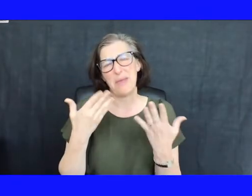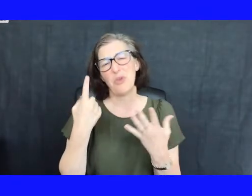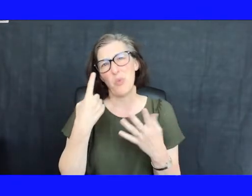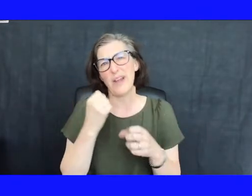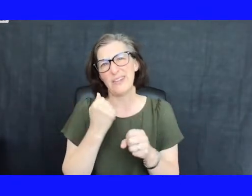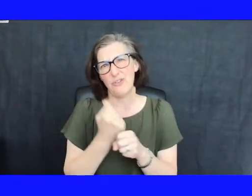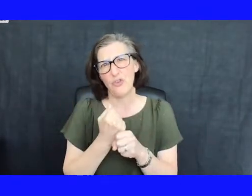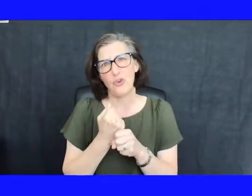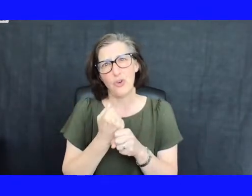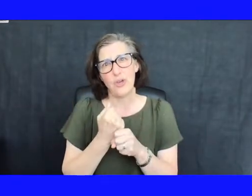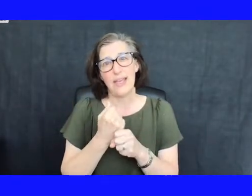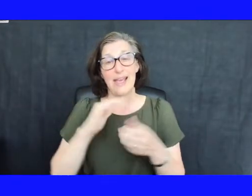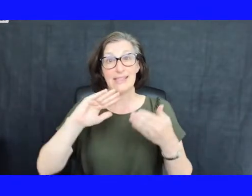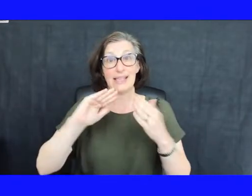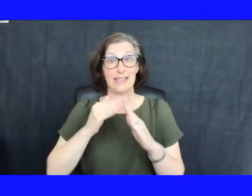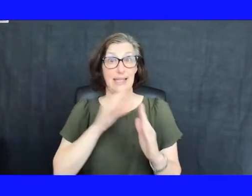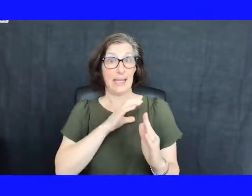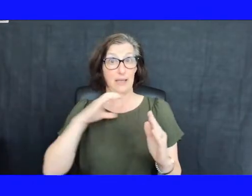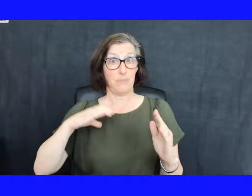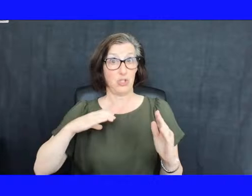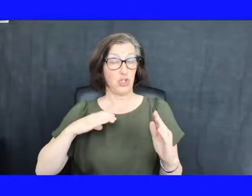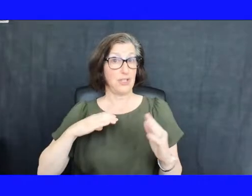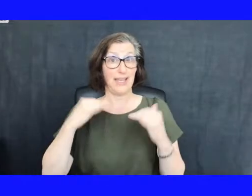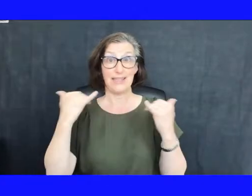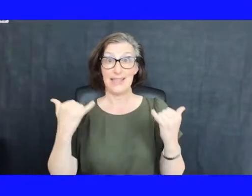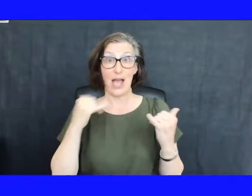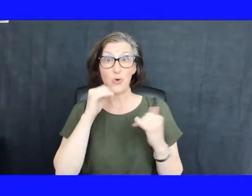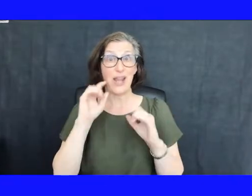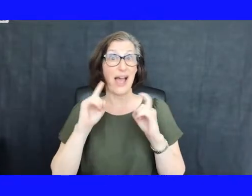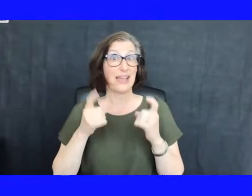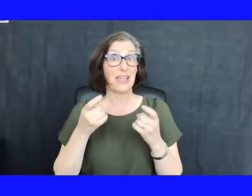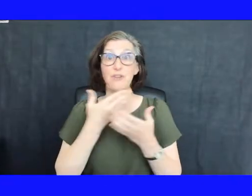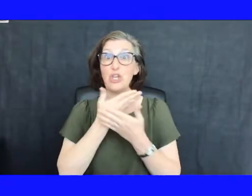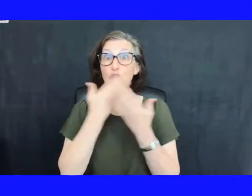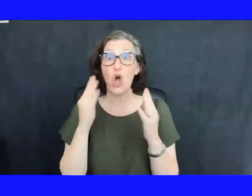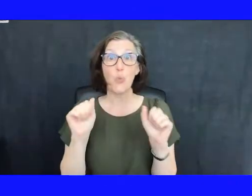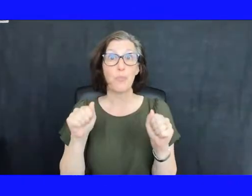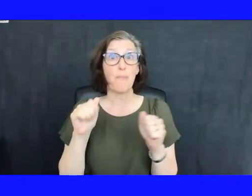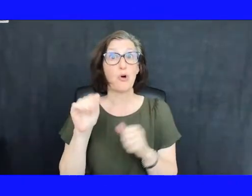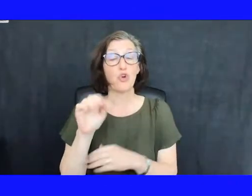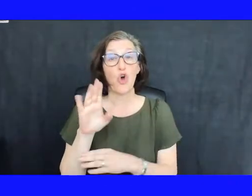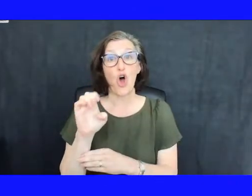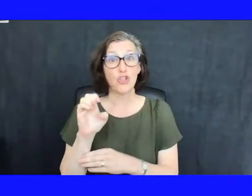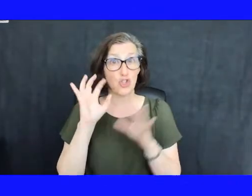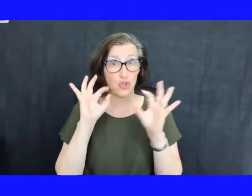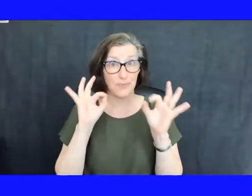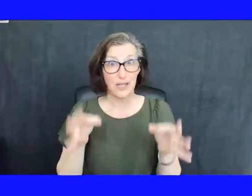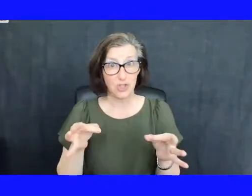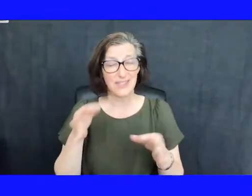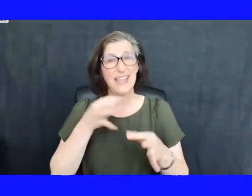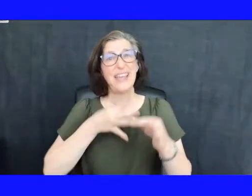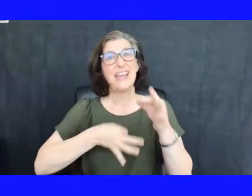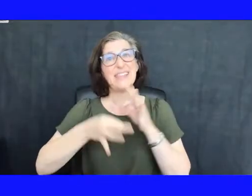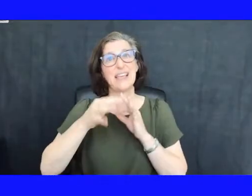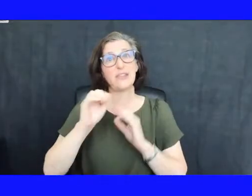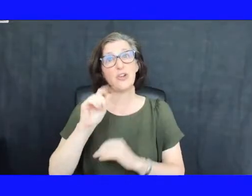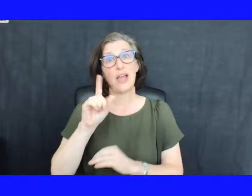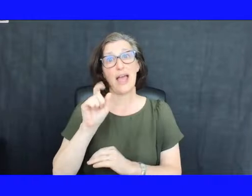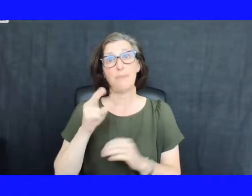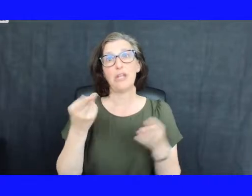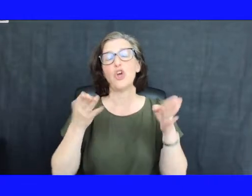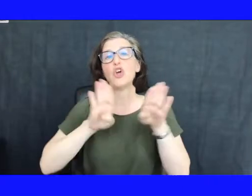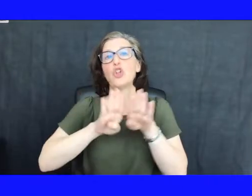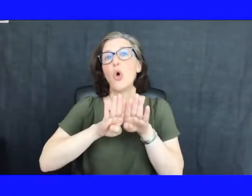reasonable accommodations, just to give you a little historical perspective of the way the reasonable